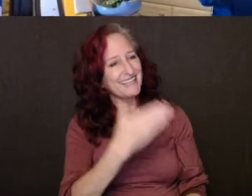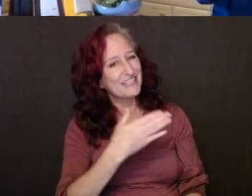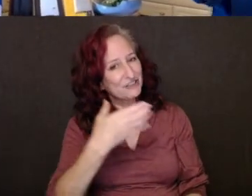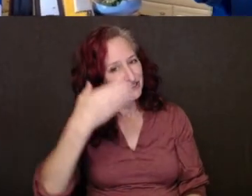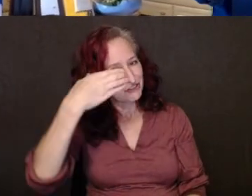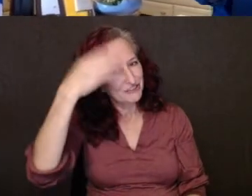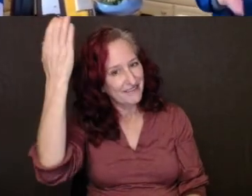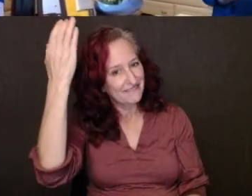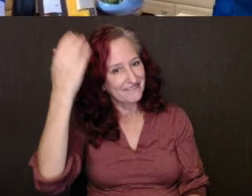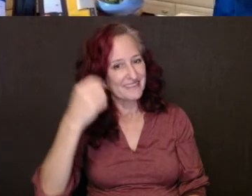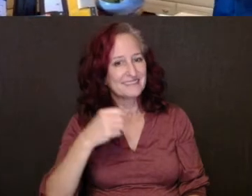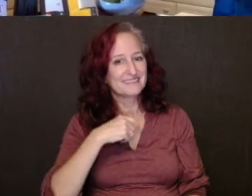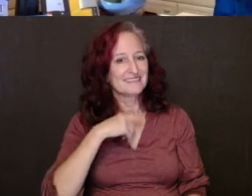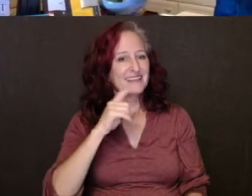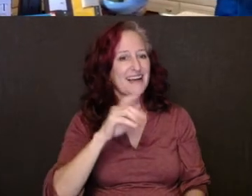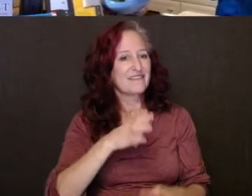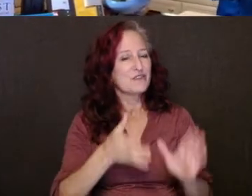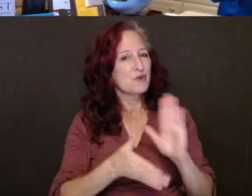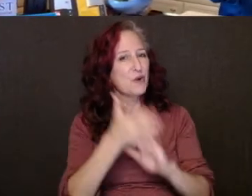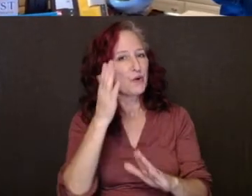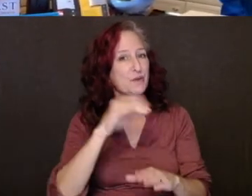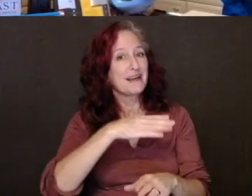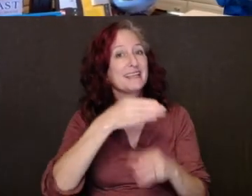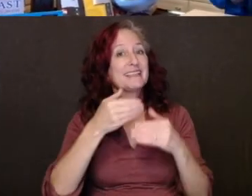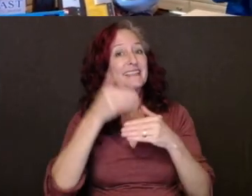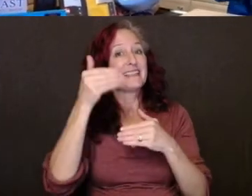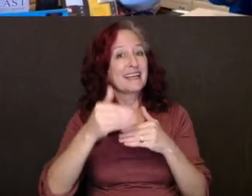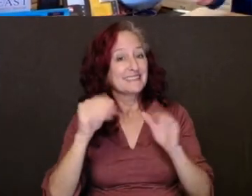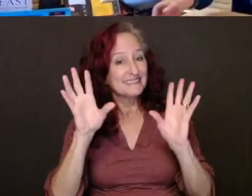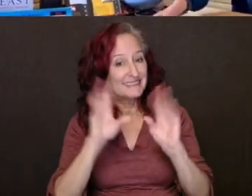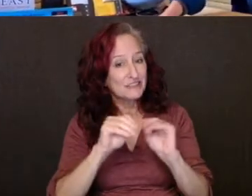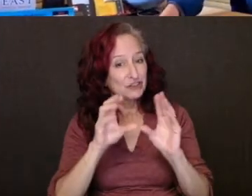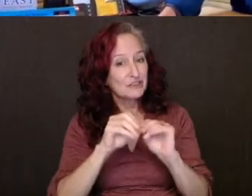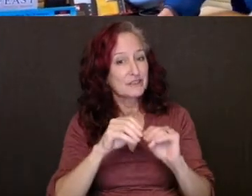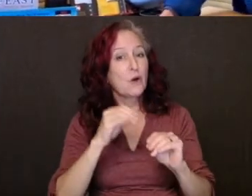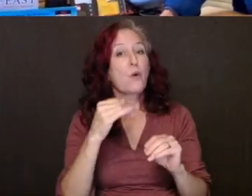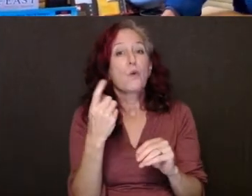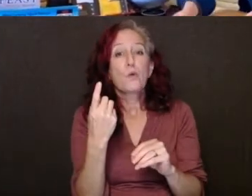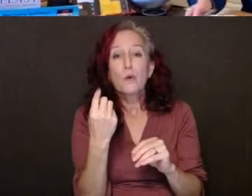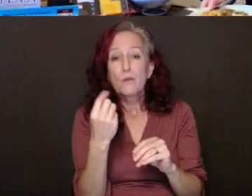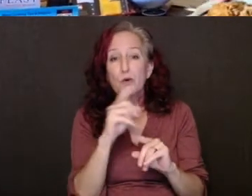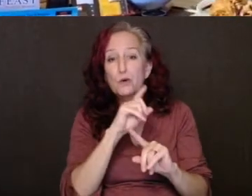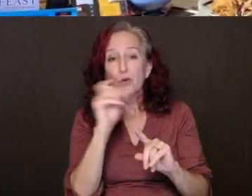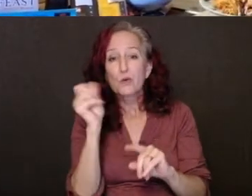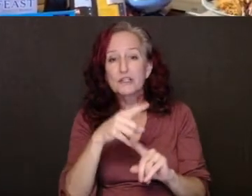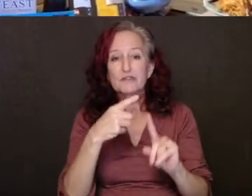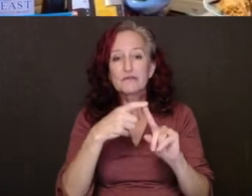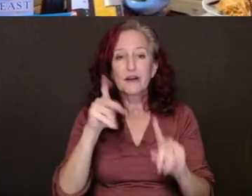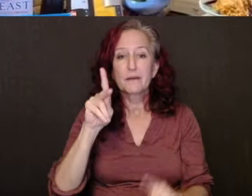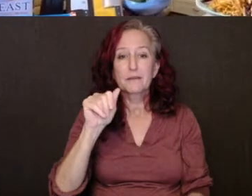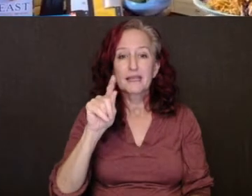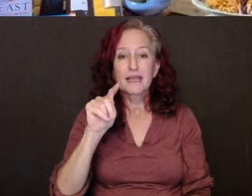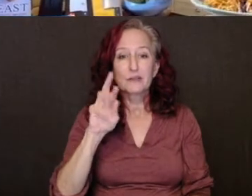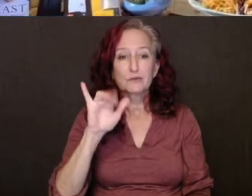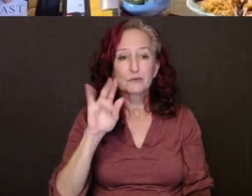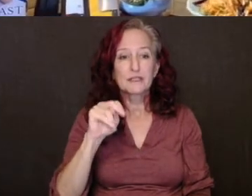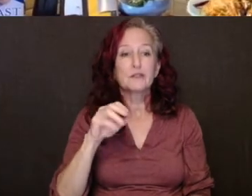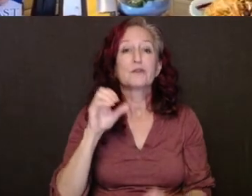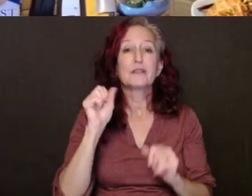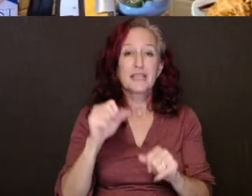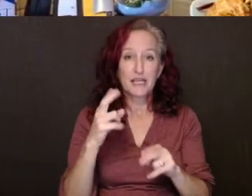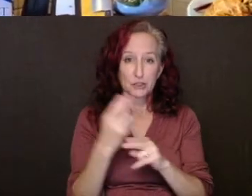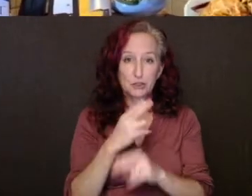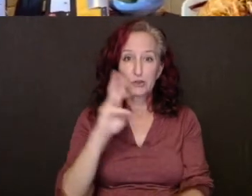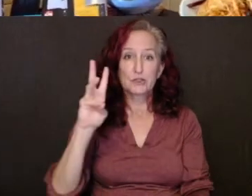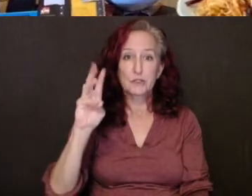pan. Anything you do, just make sure the high temperature in short time, it sears the meat, and then you end up having a dish that looks so beautiful. Look at that. This is the